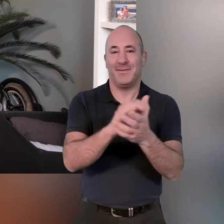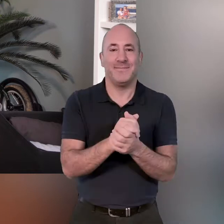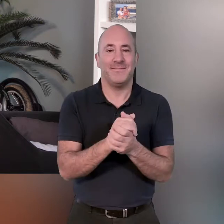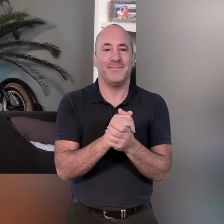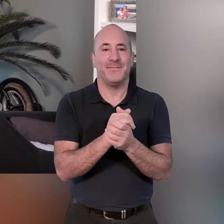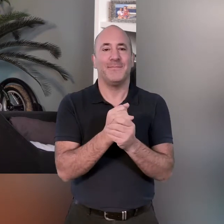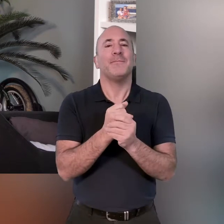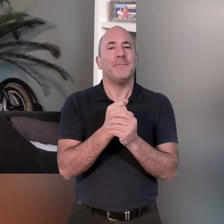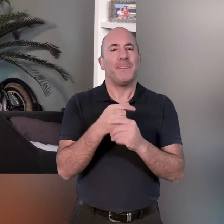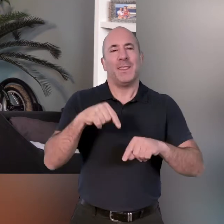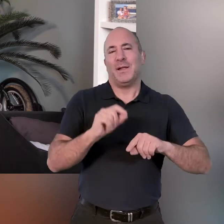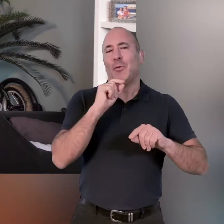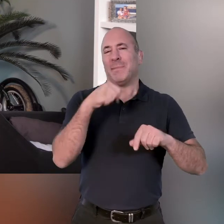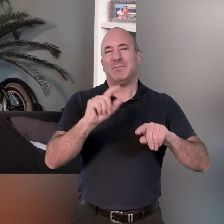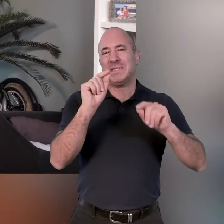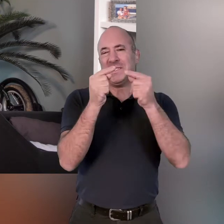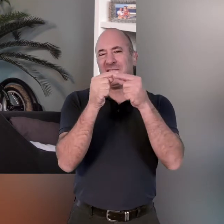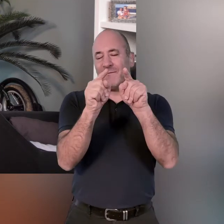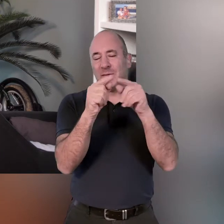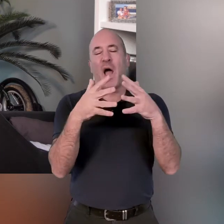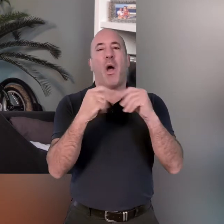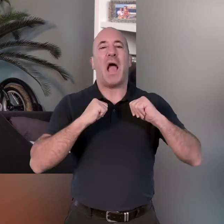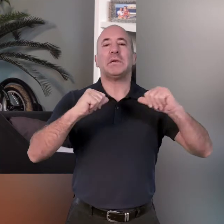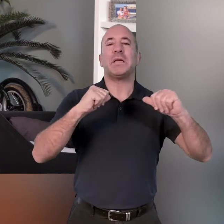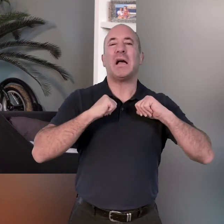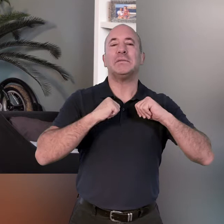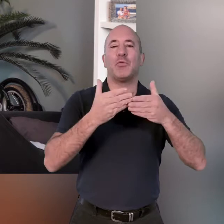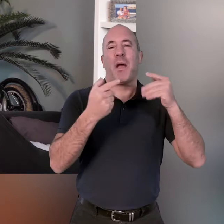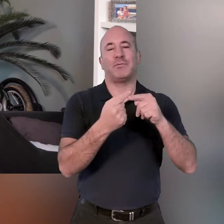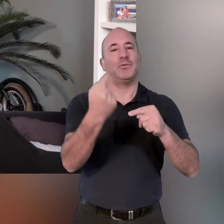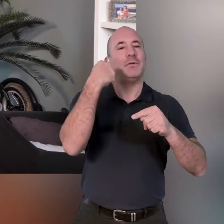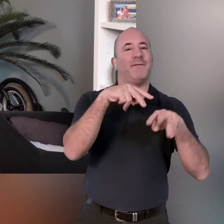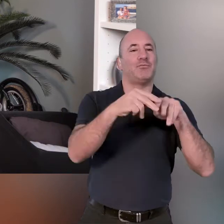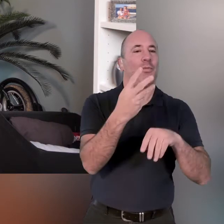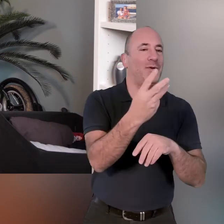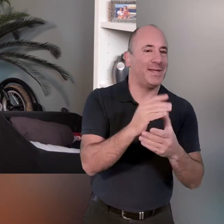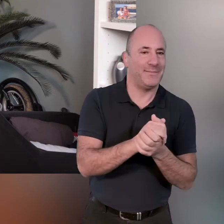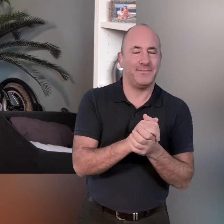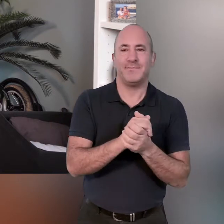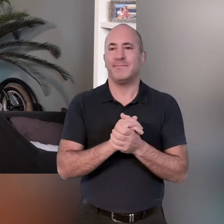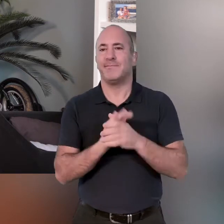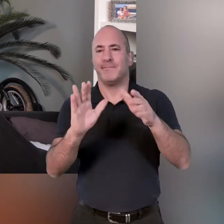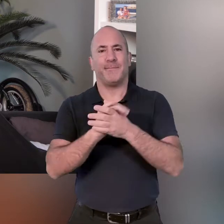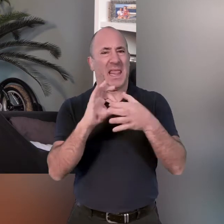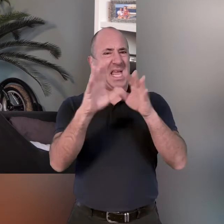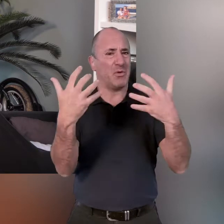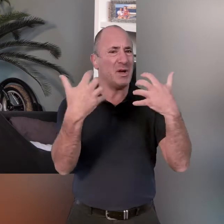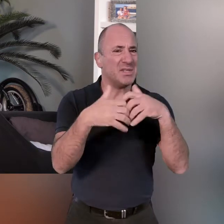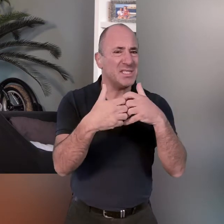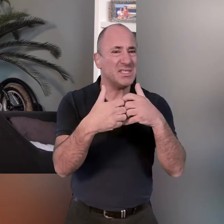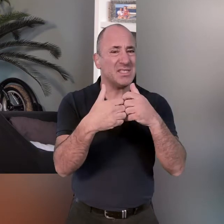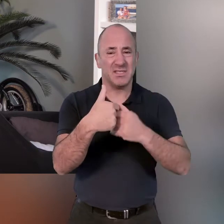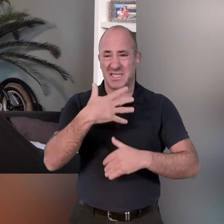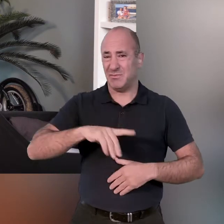number 4. And I'm excited to show you a slightly different way to do the exercise that we were doing last time. Now, in